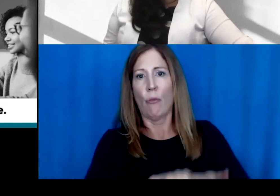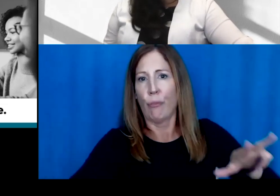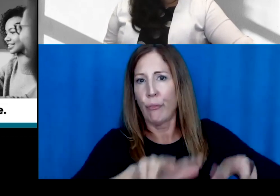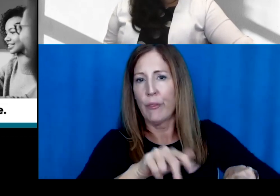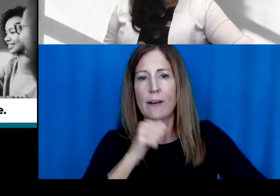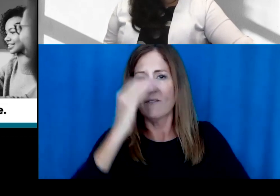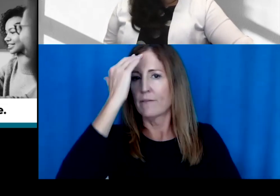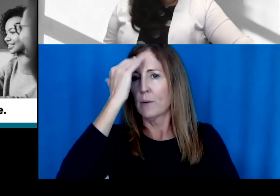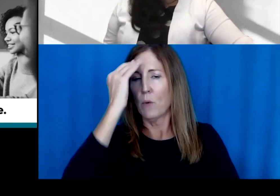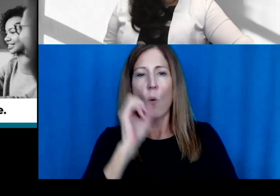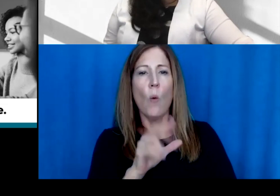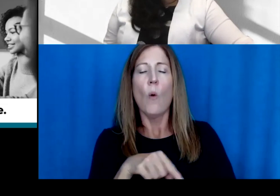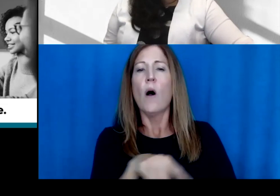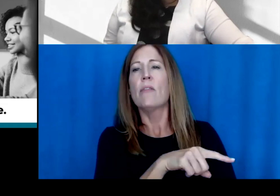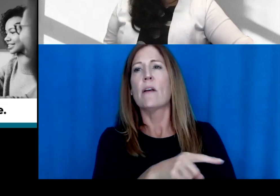don't have